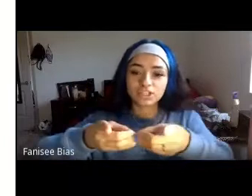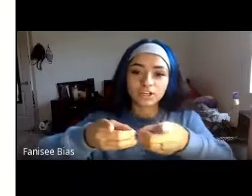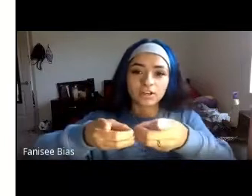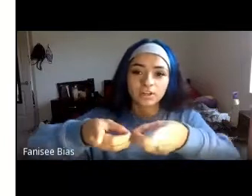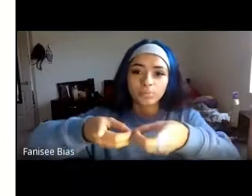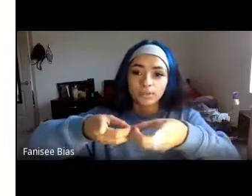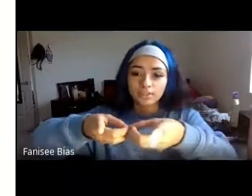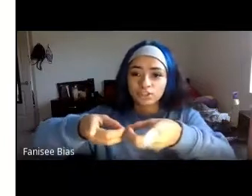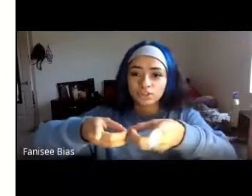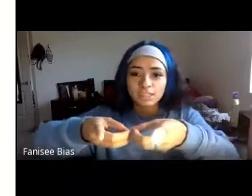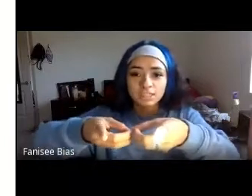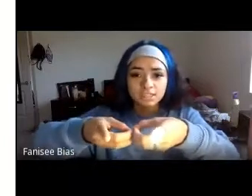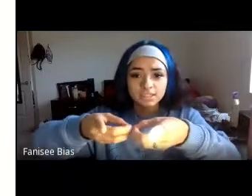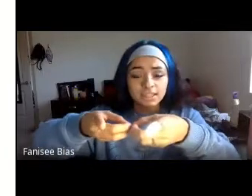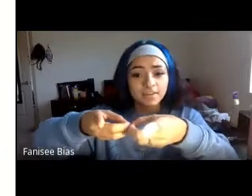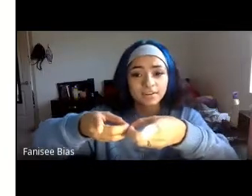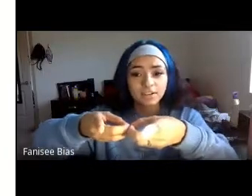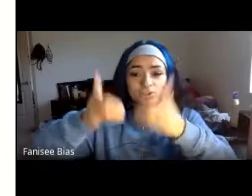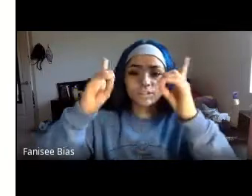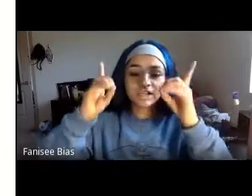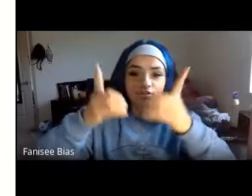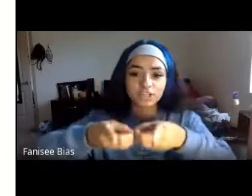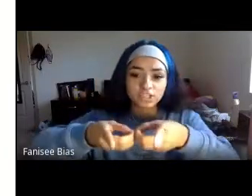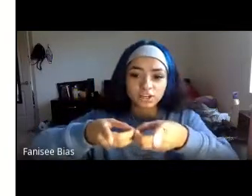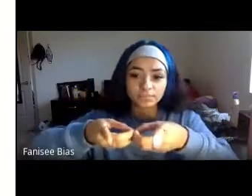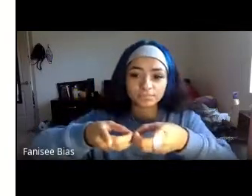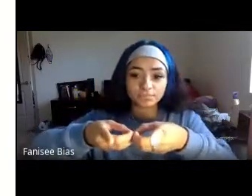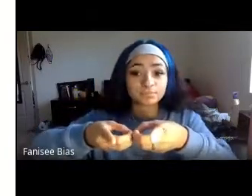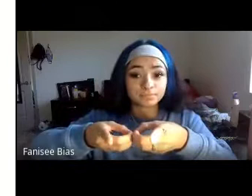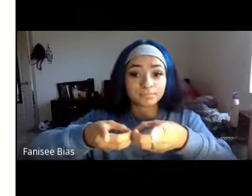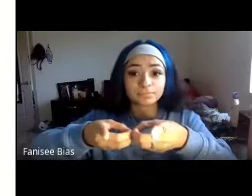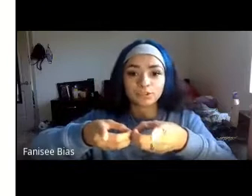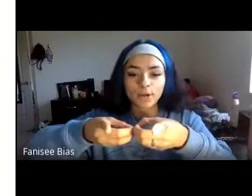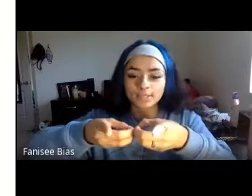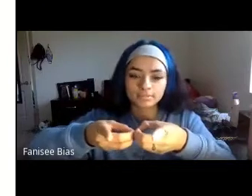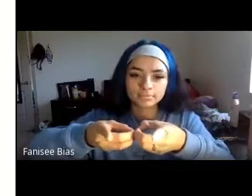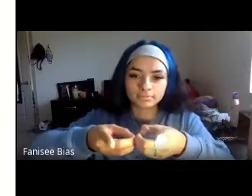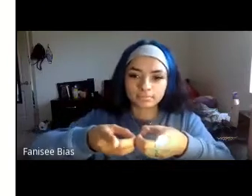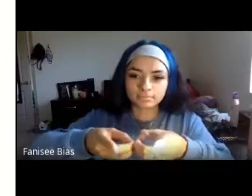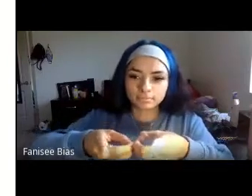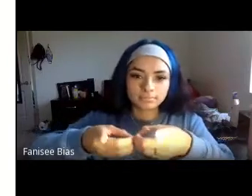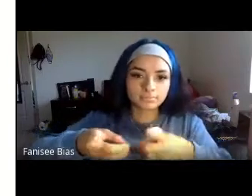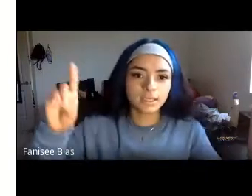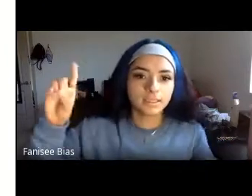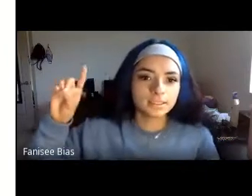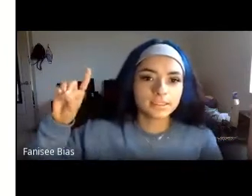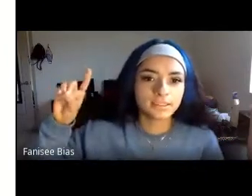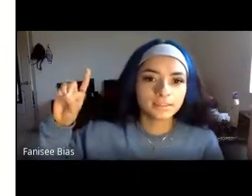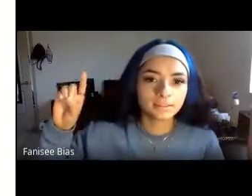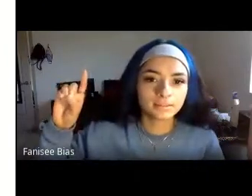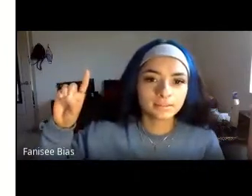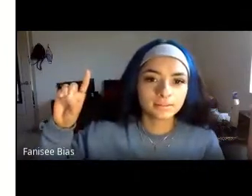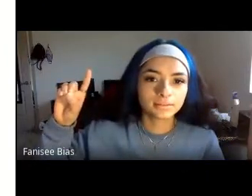like dessert, you put like the 2 D's together. So D for dessert. Super awesome.